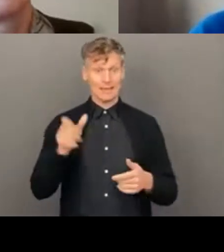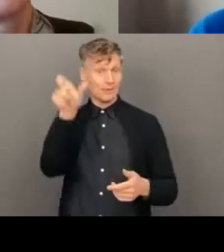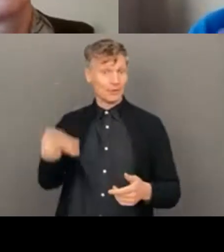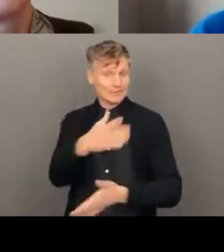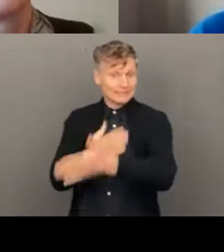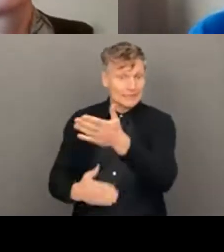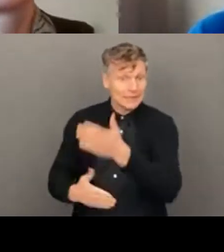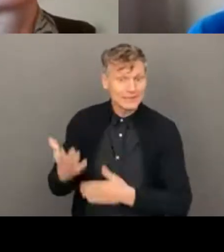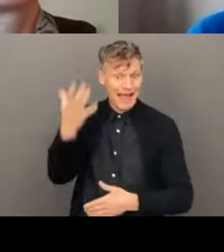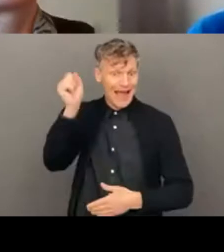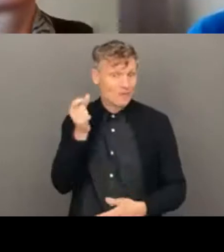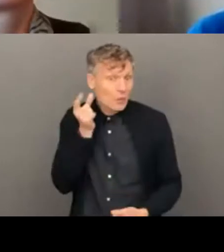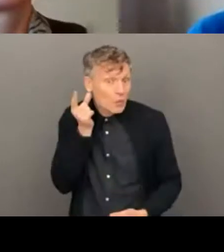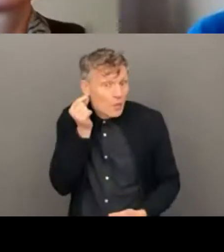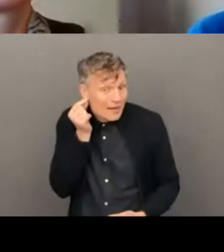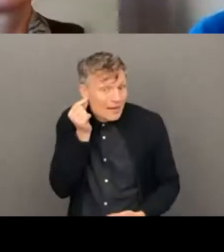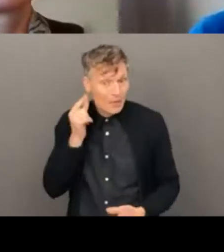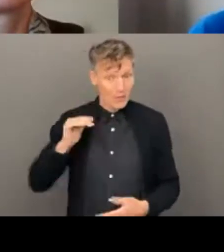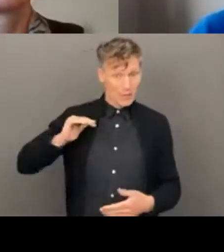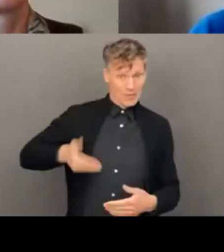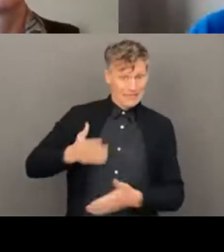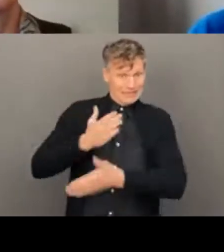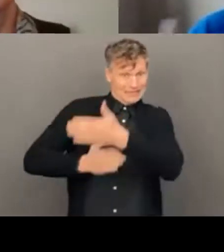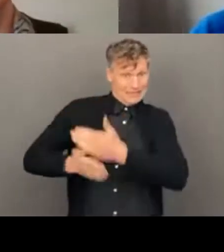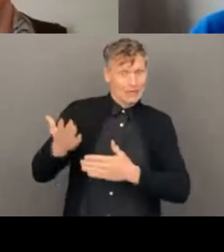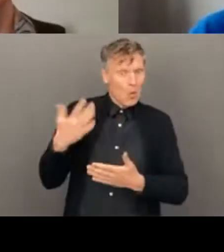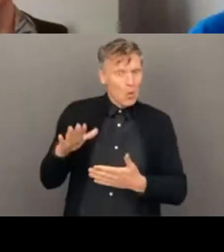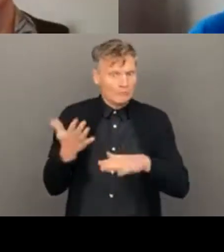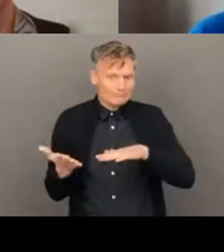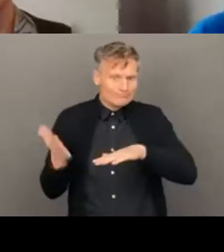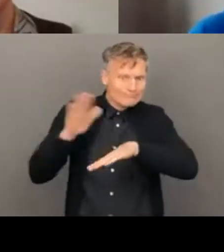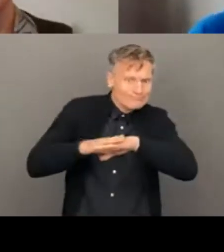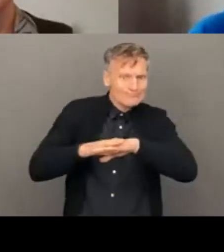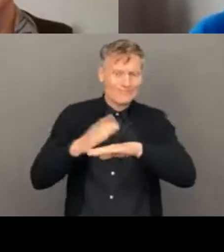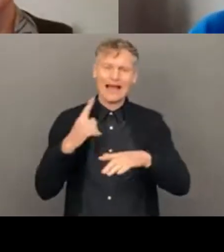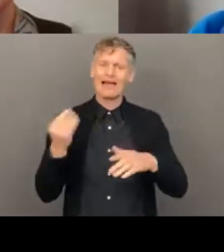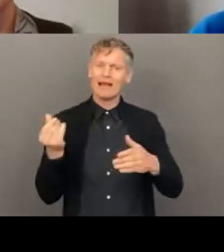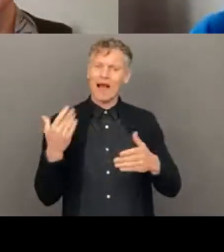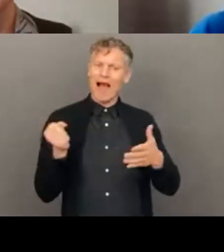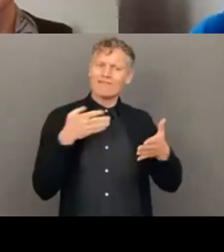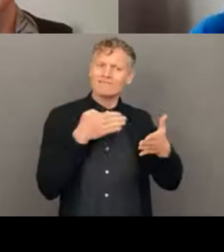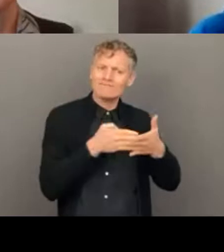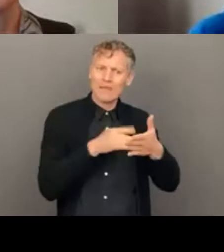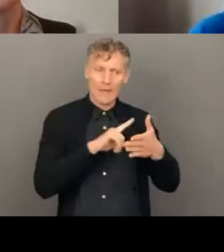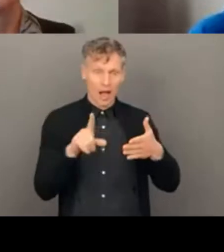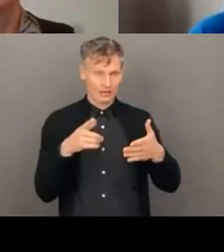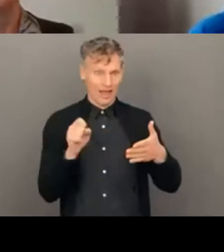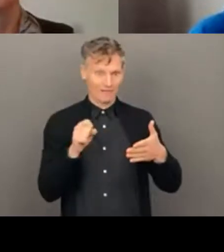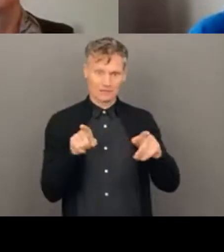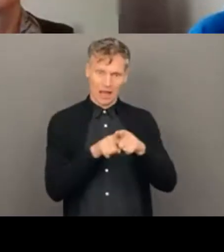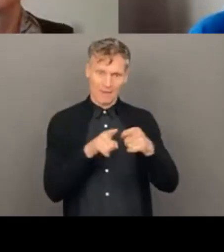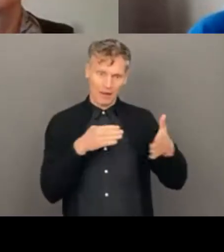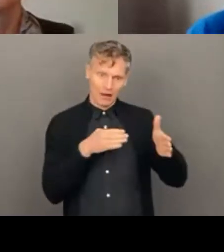may face particular challenges in having traditional barriers, attitudes that need to be